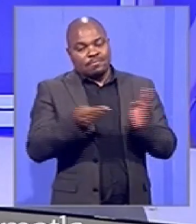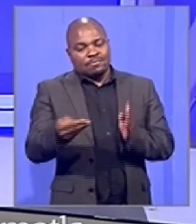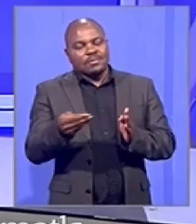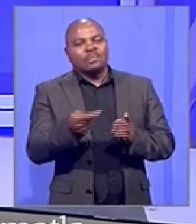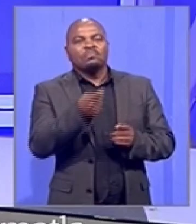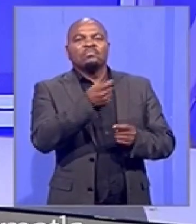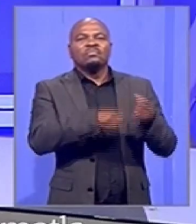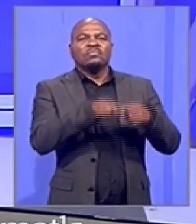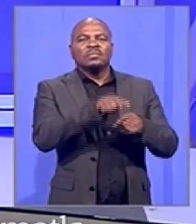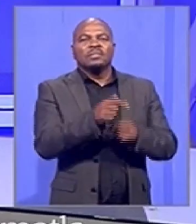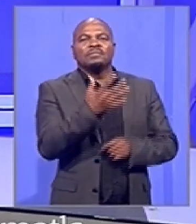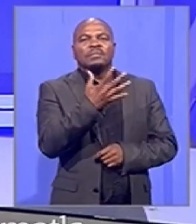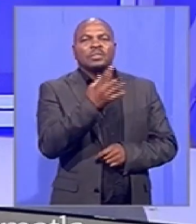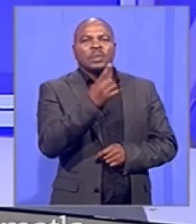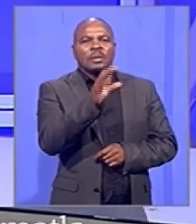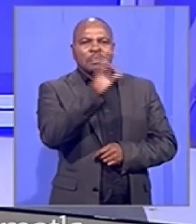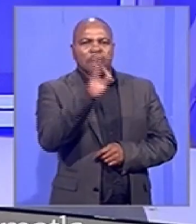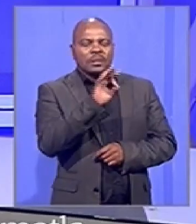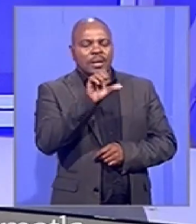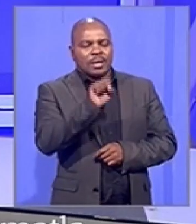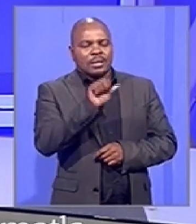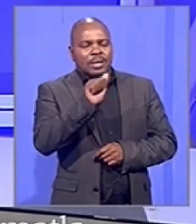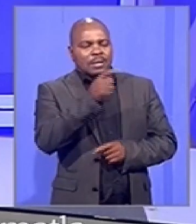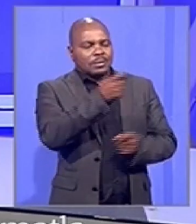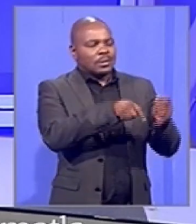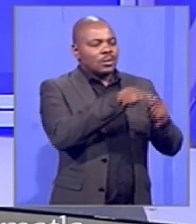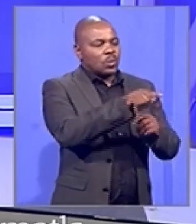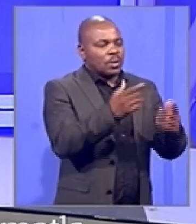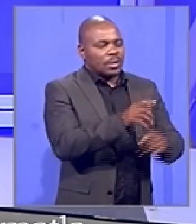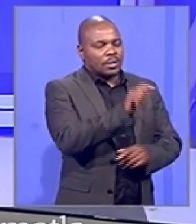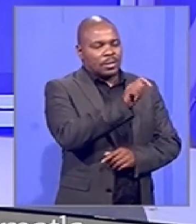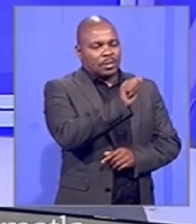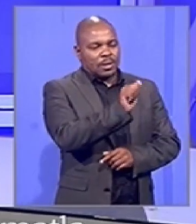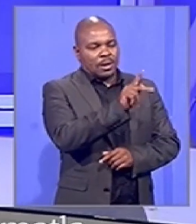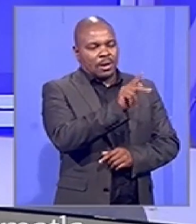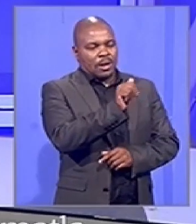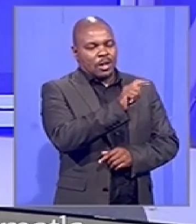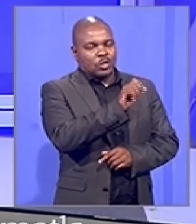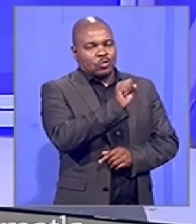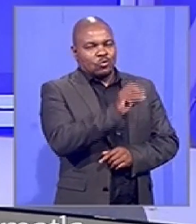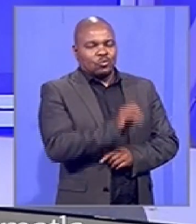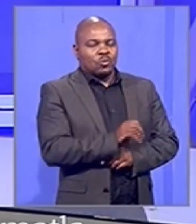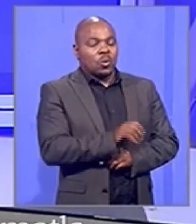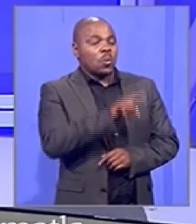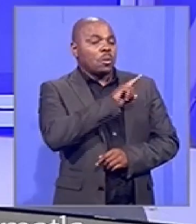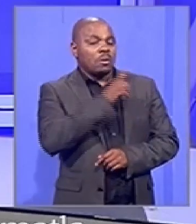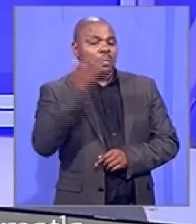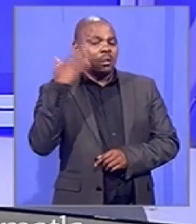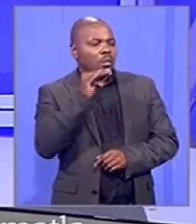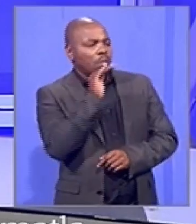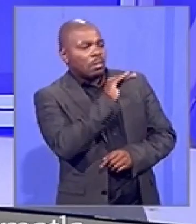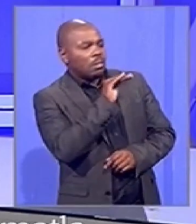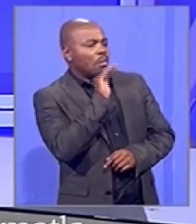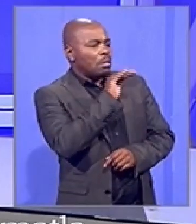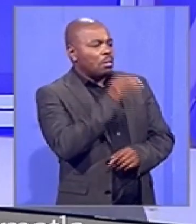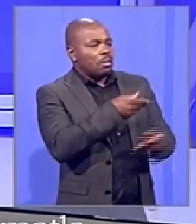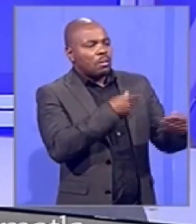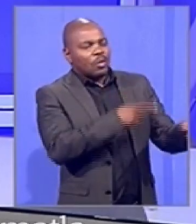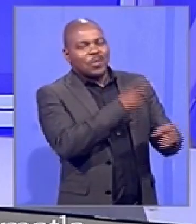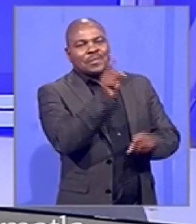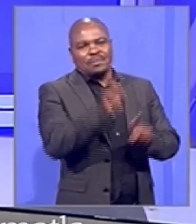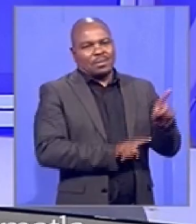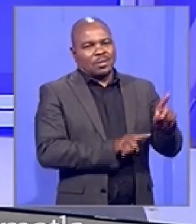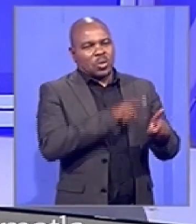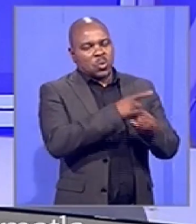tse 50 tsa SAA ho takatso consortium. Sena se latela ka morao hore letona Gordhan le hloleha ka fana ka ditokomane tsena mo a